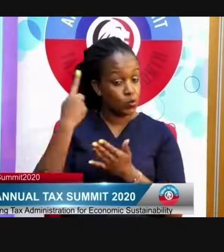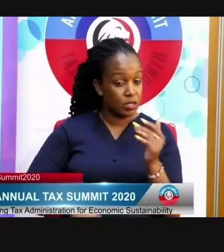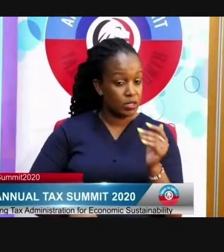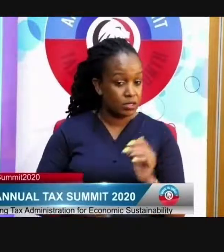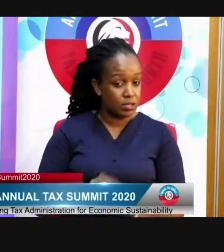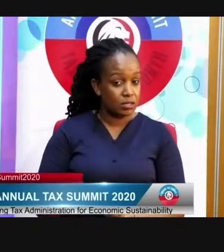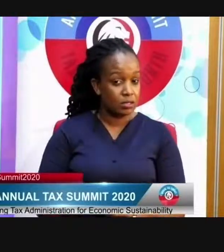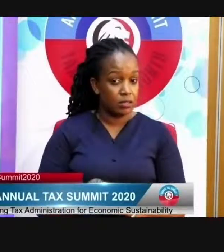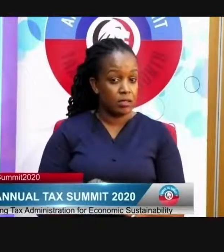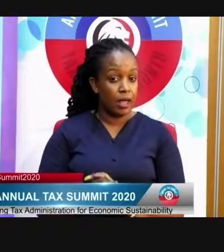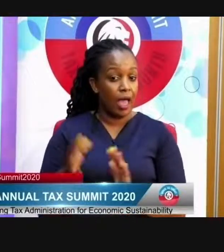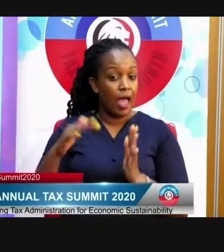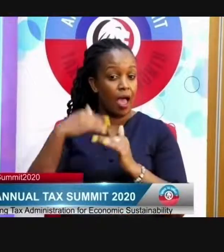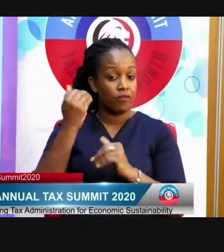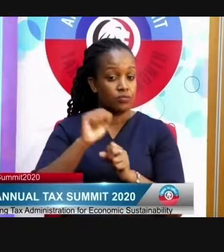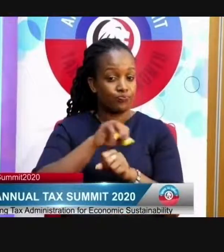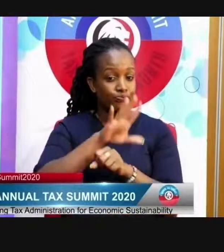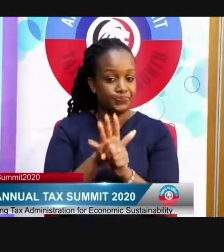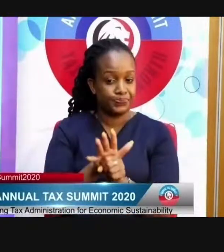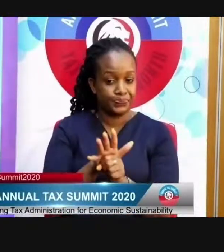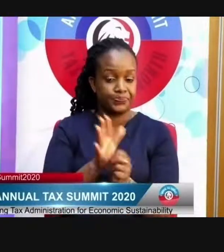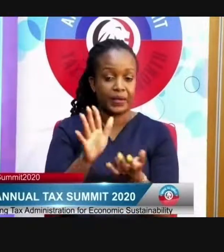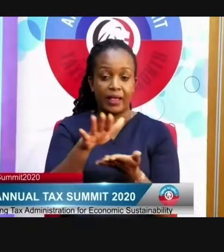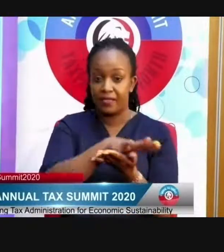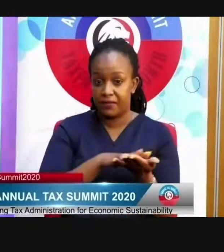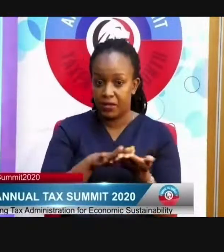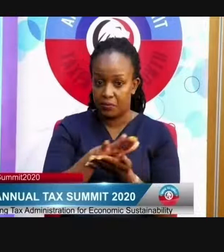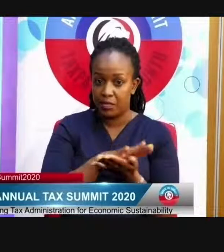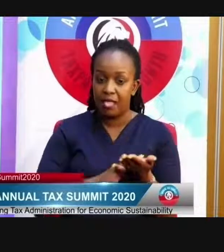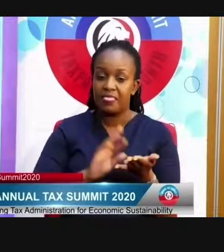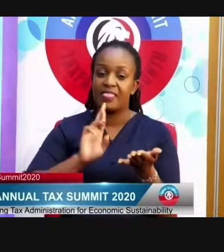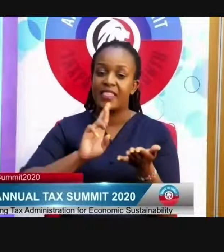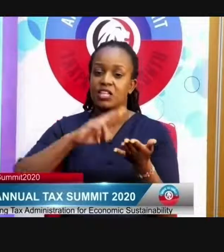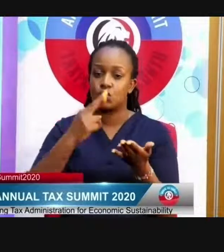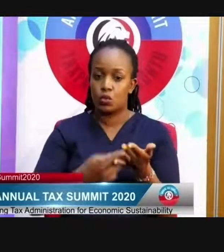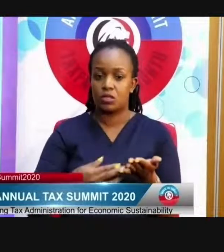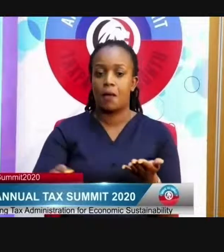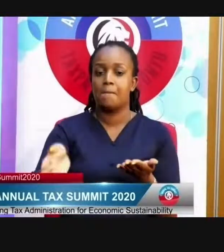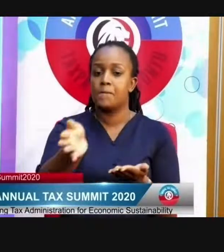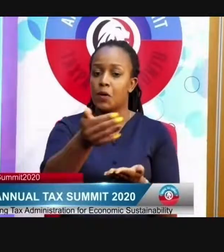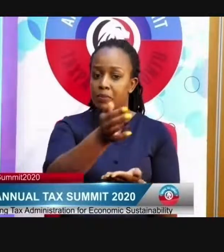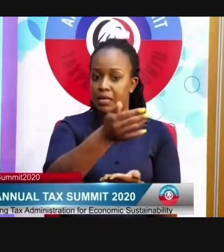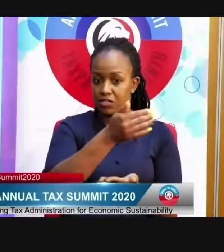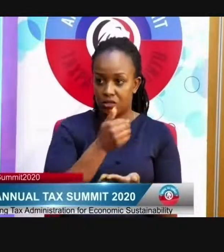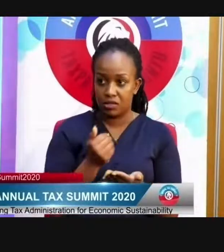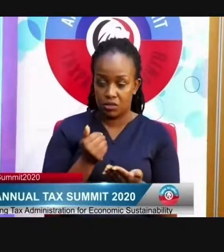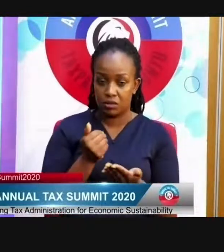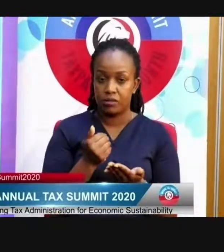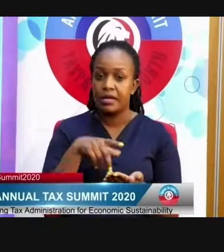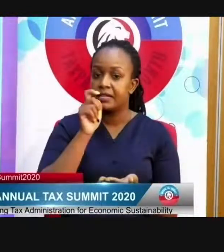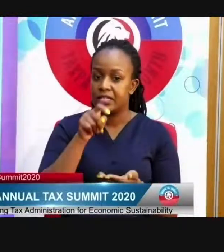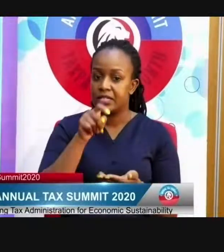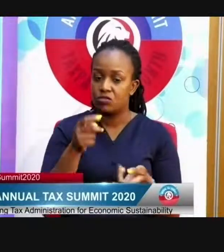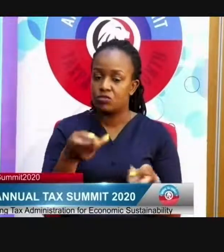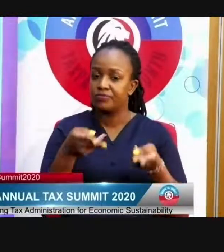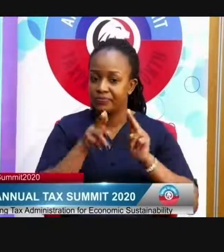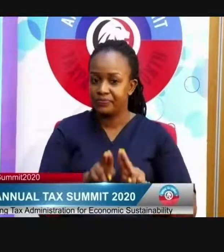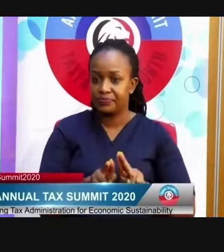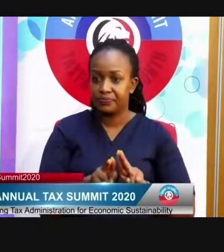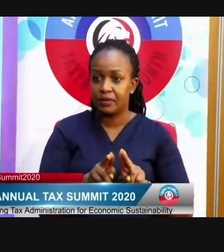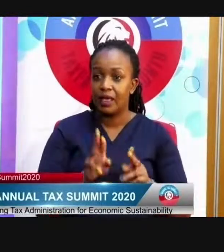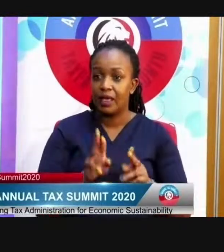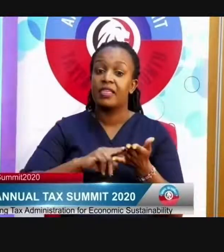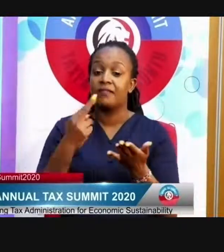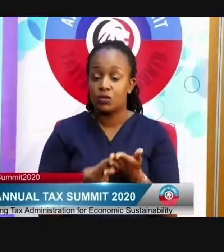environment, domestic resource mobilization is going to take center stage. Revenue administration,